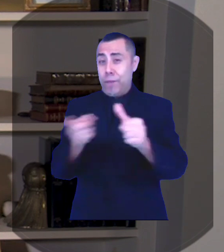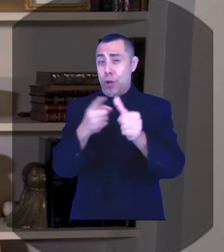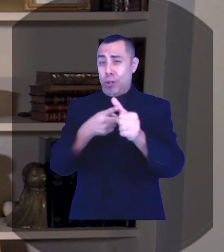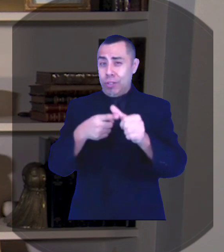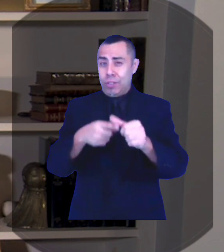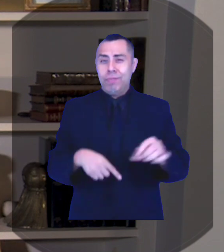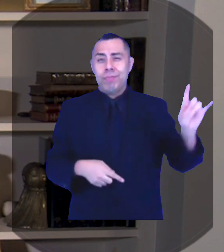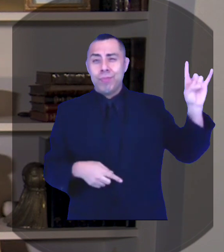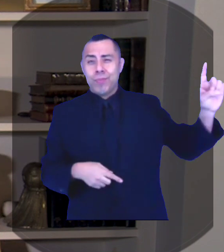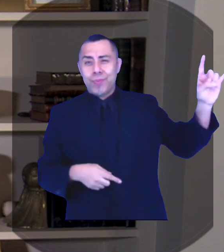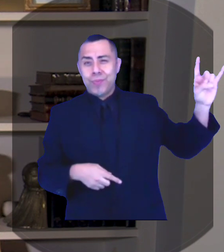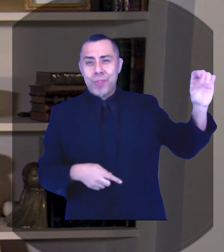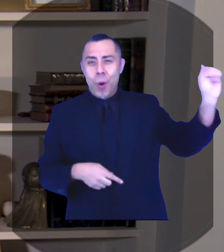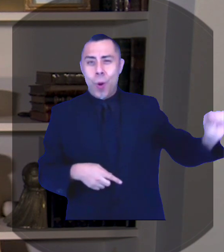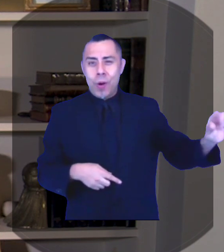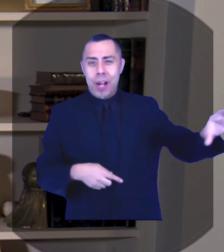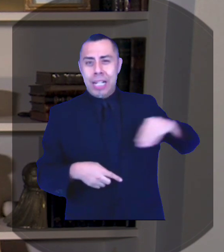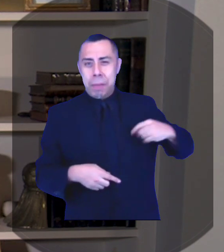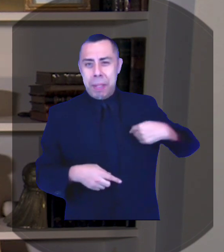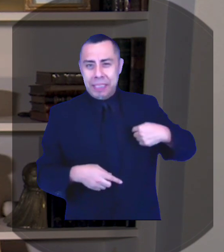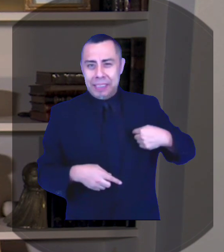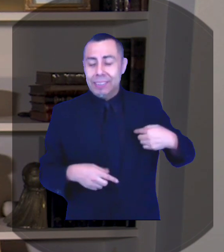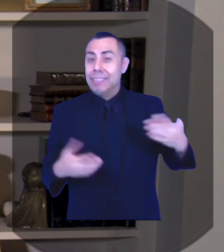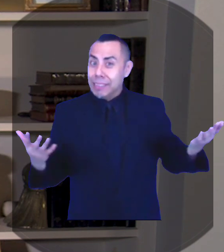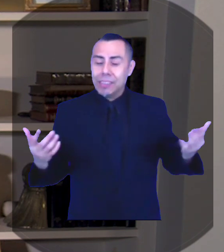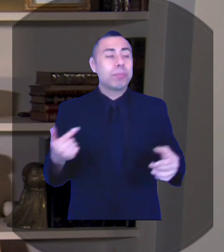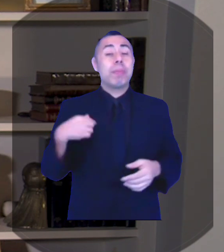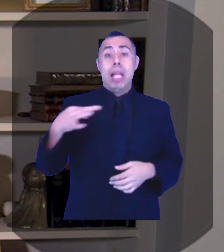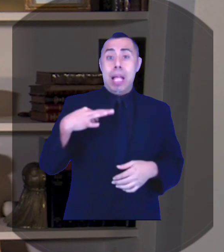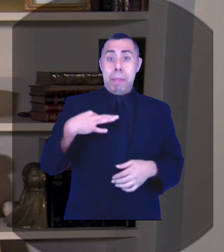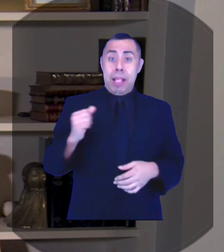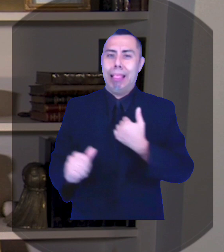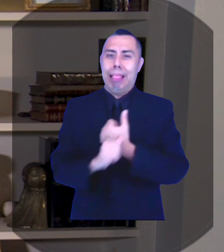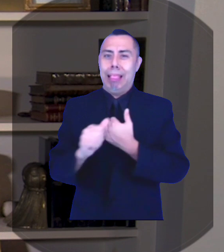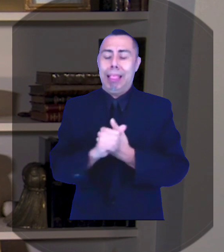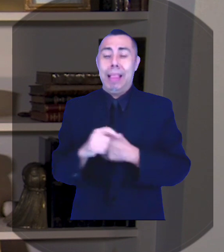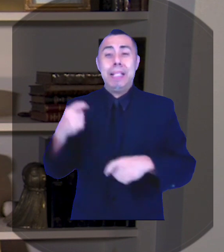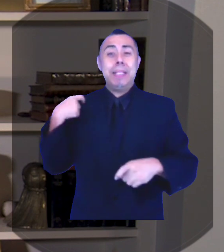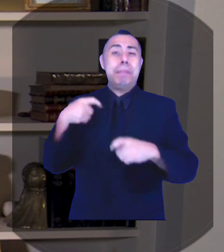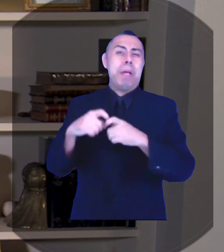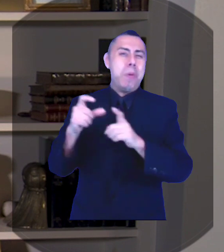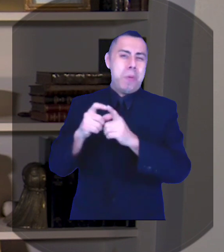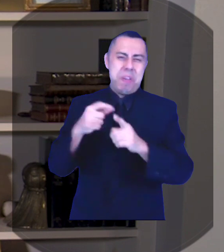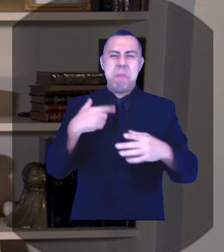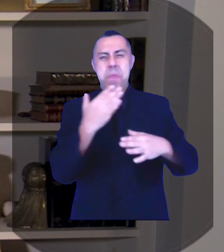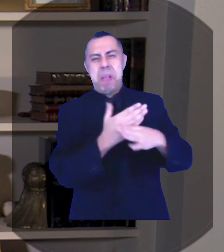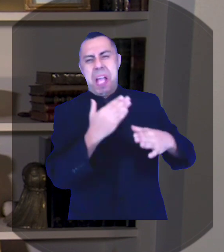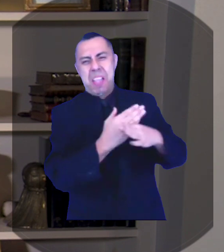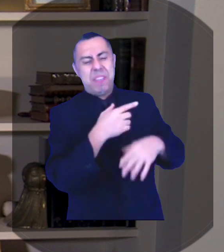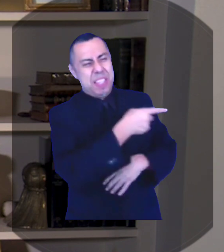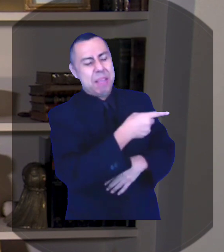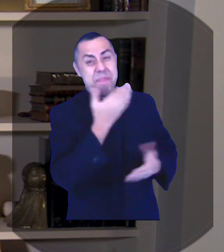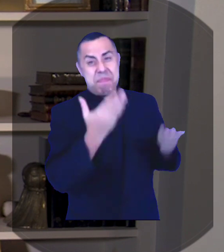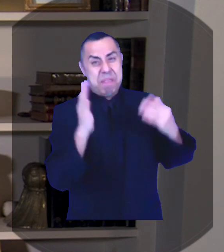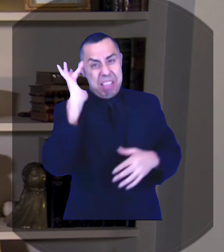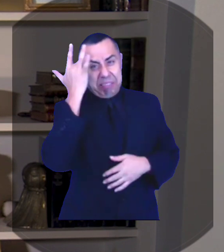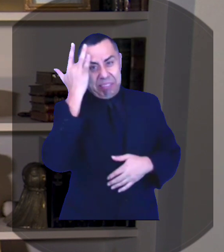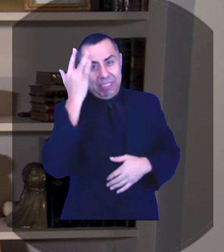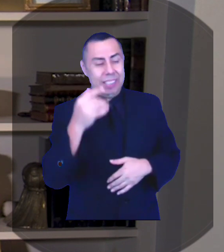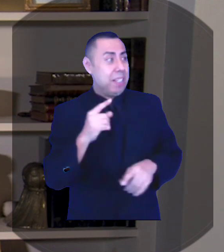health disparities has always been the focus of our work before the pandemic, and it is the work that is profoundly